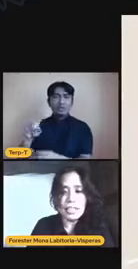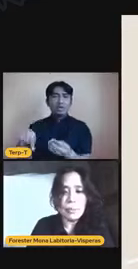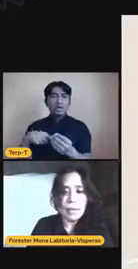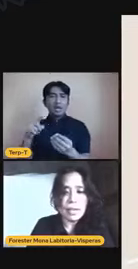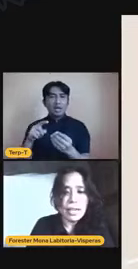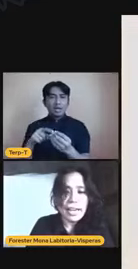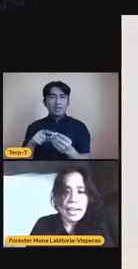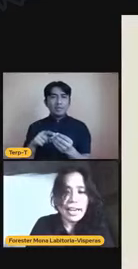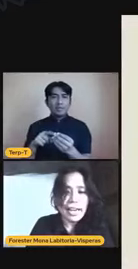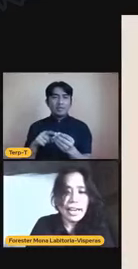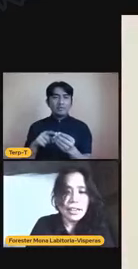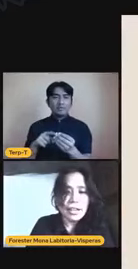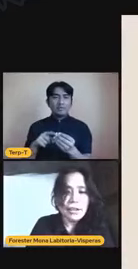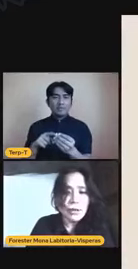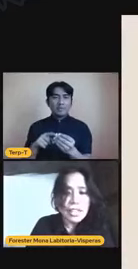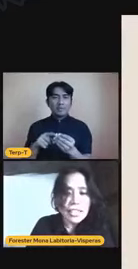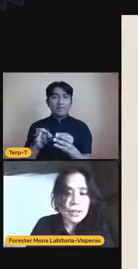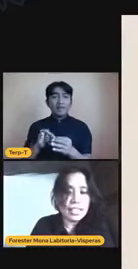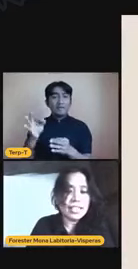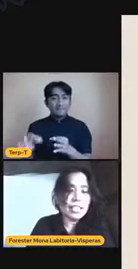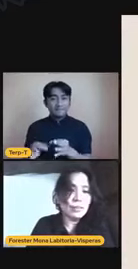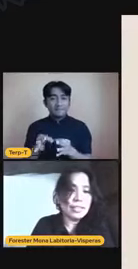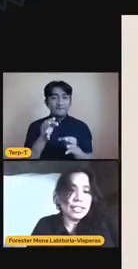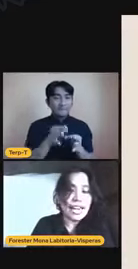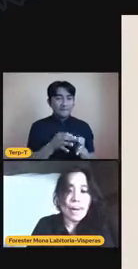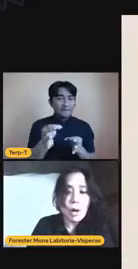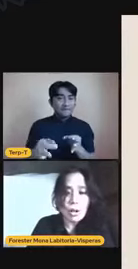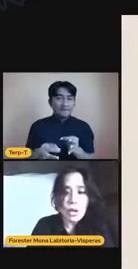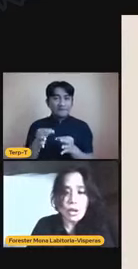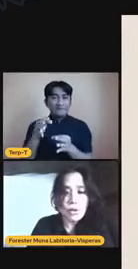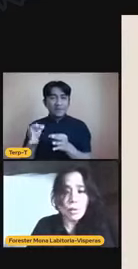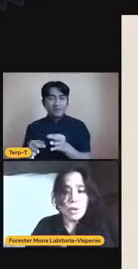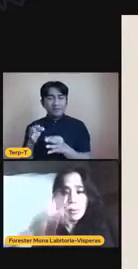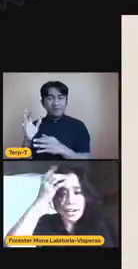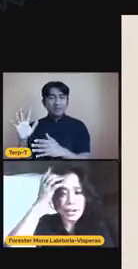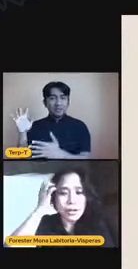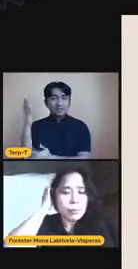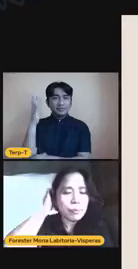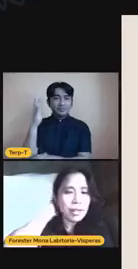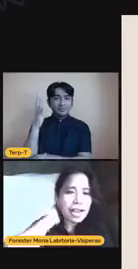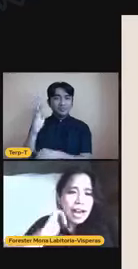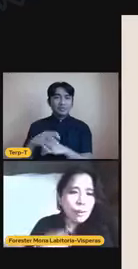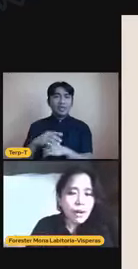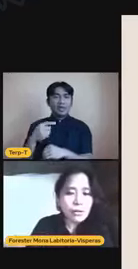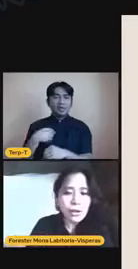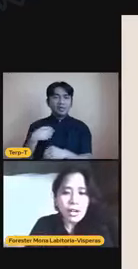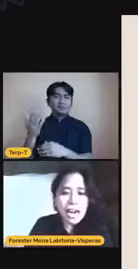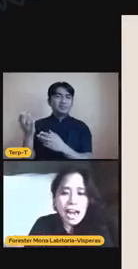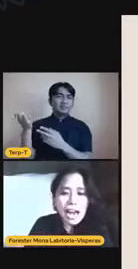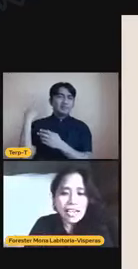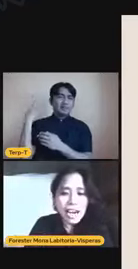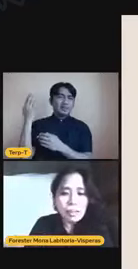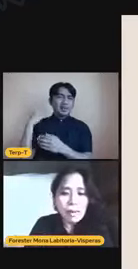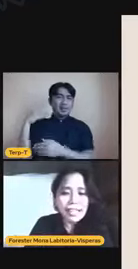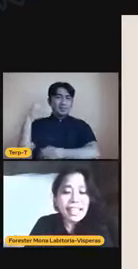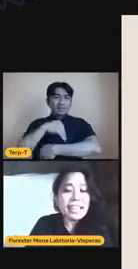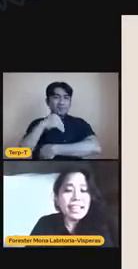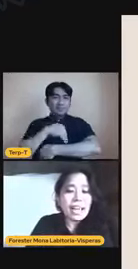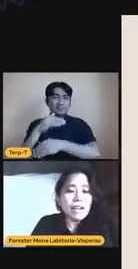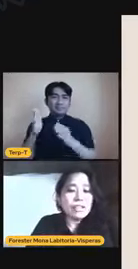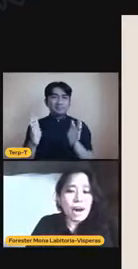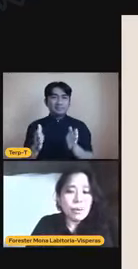trees and forest ecosystems, and I'm also a former banker. However, I got